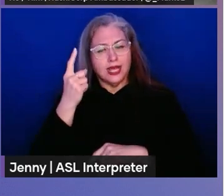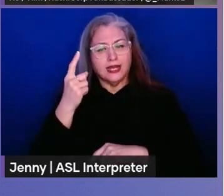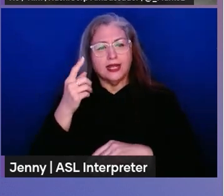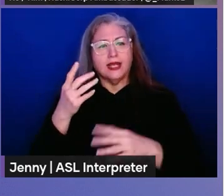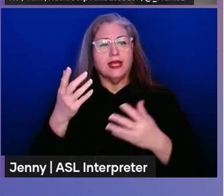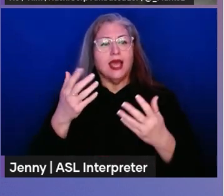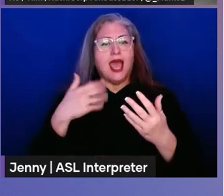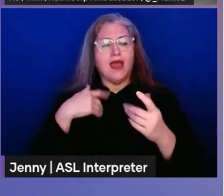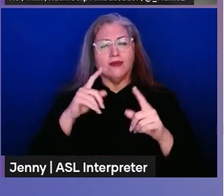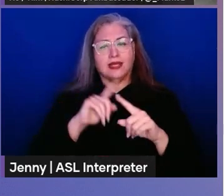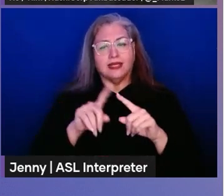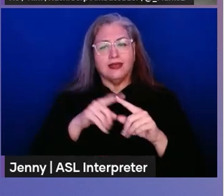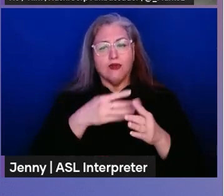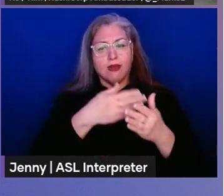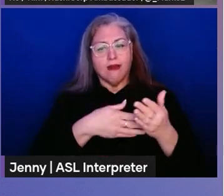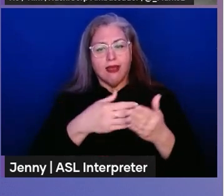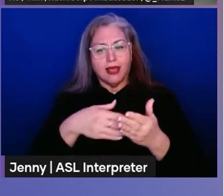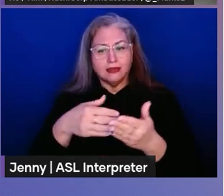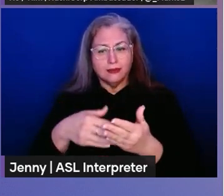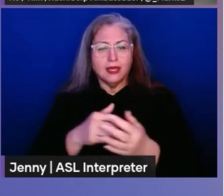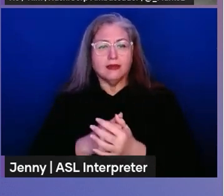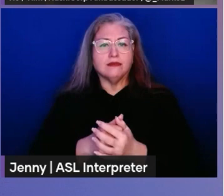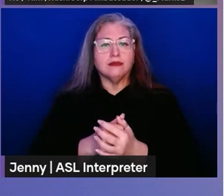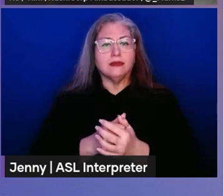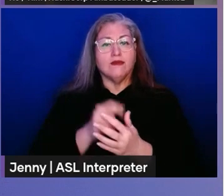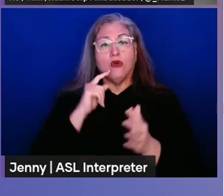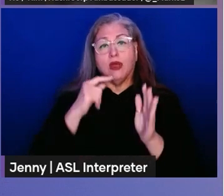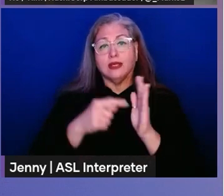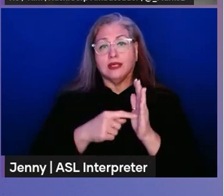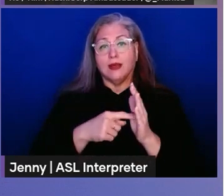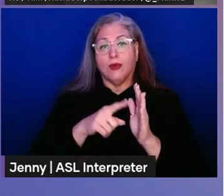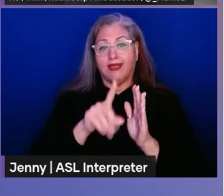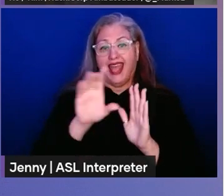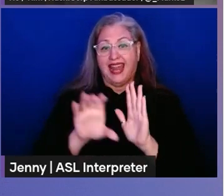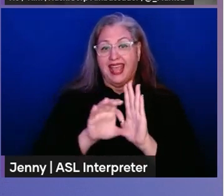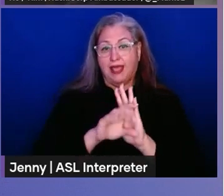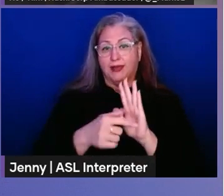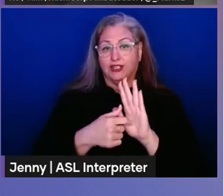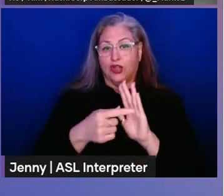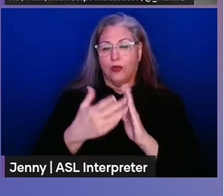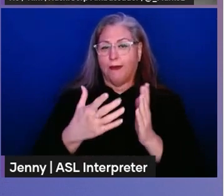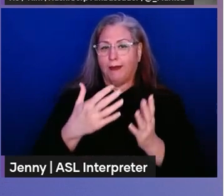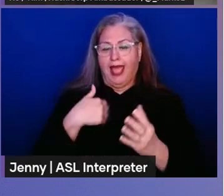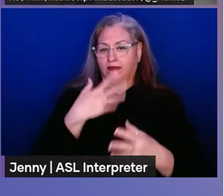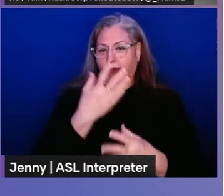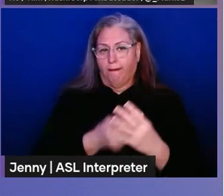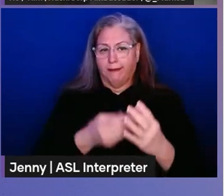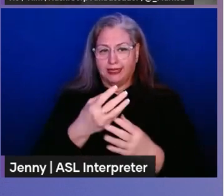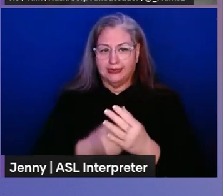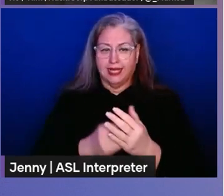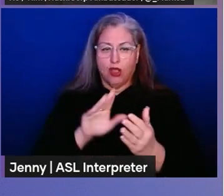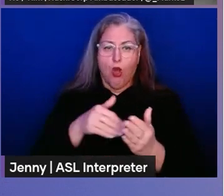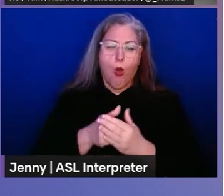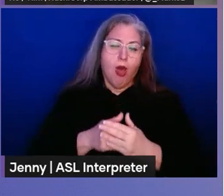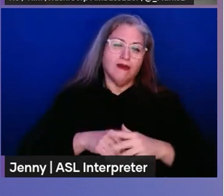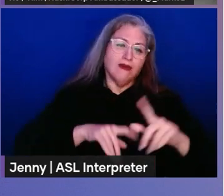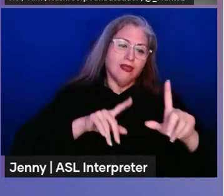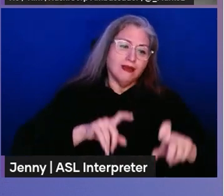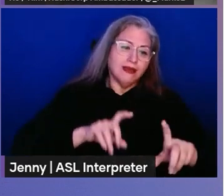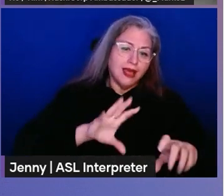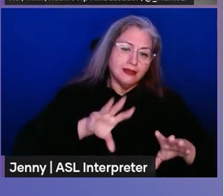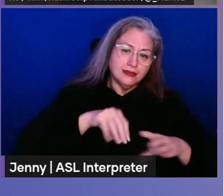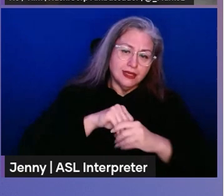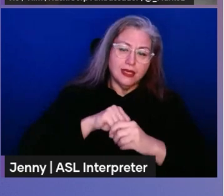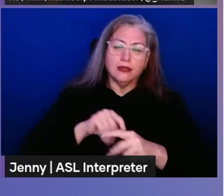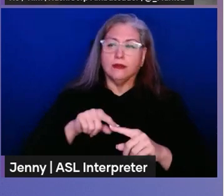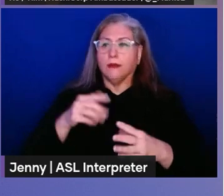different aspects to it. So for example, the image that I'm showing, it's probably missing all the testing, and